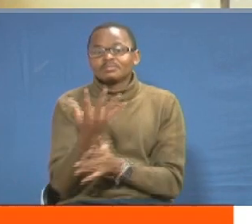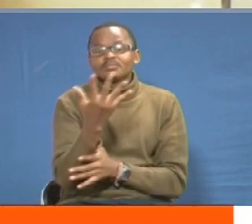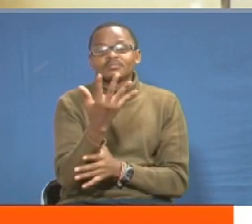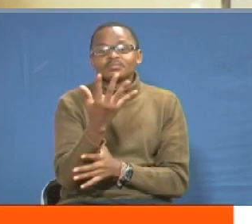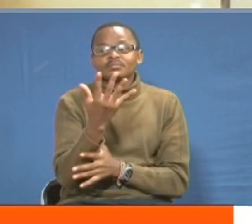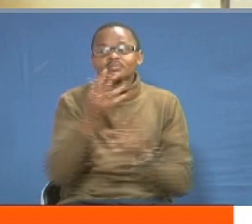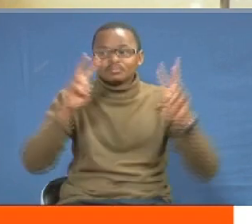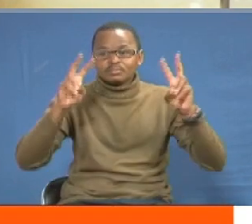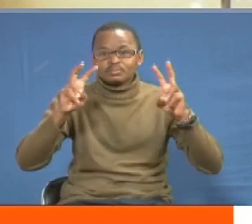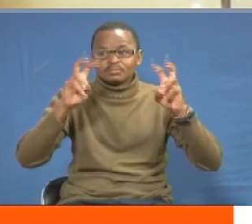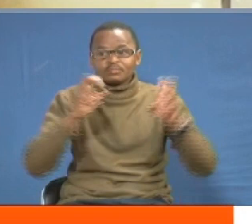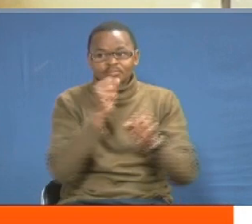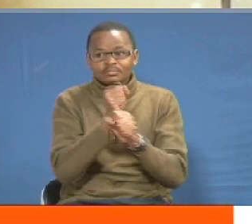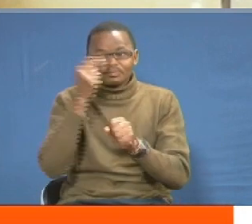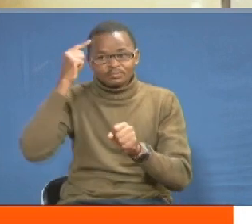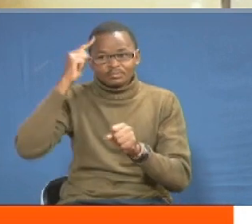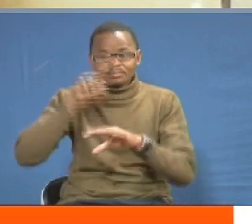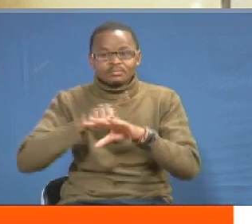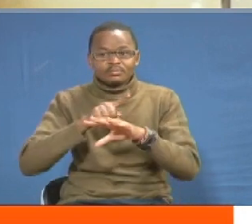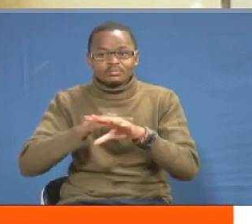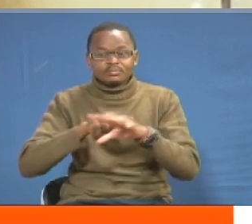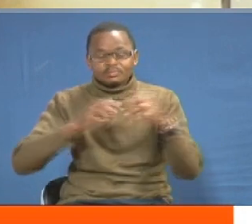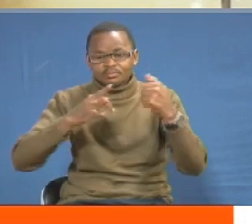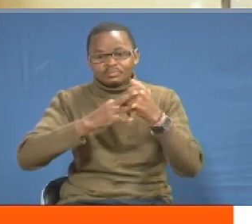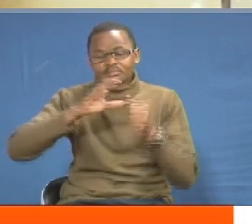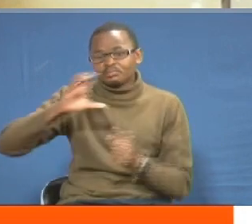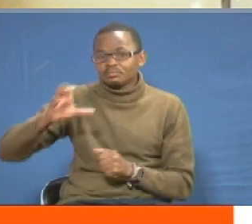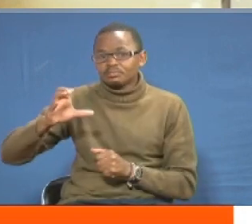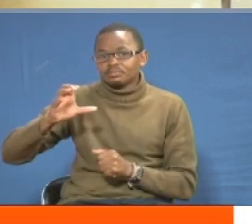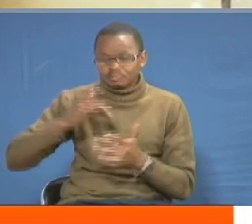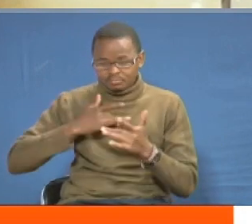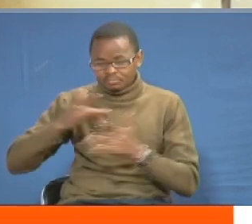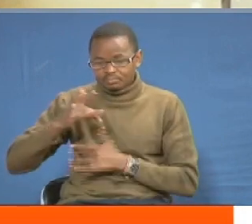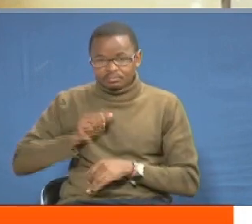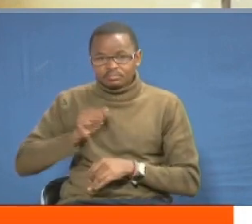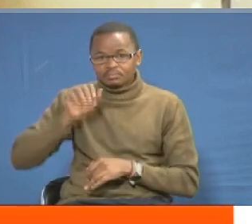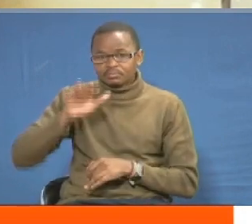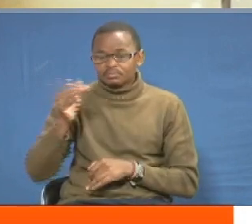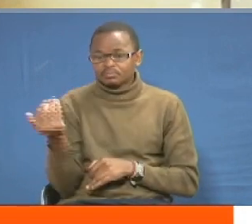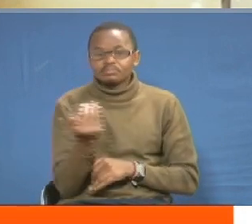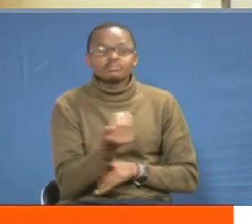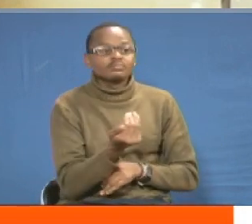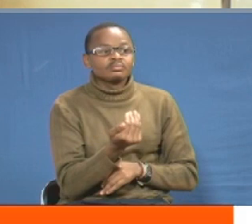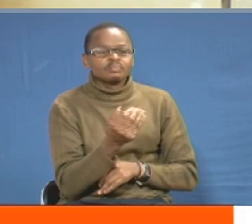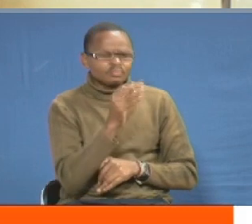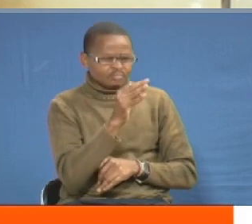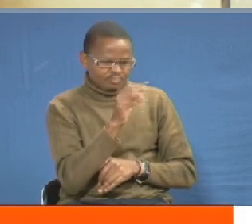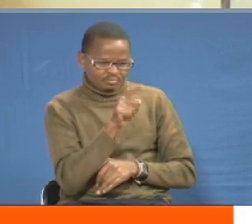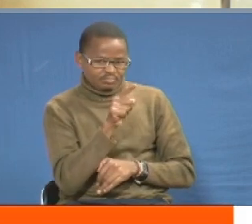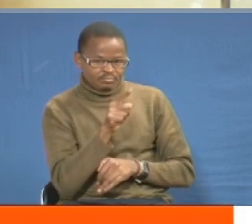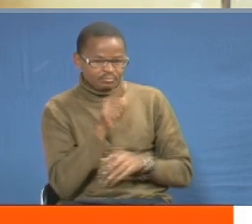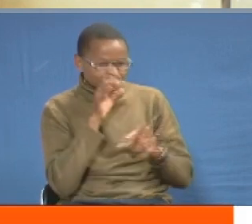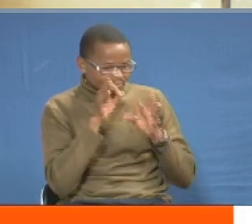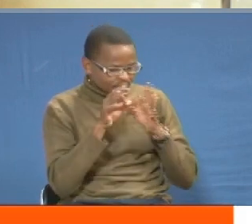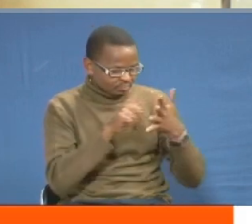launched, that a survey that you had done for a period of time in 8 counties concerning the girl child education. If you could